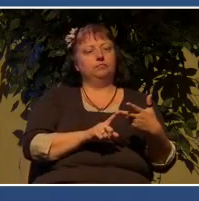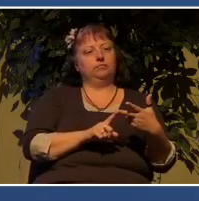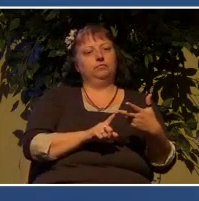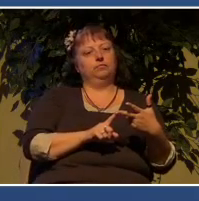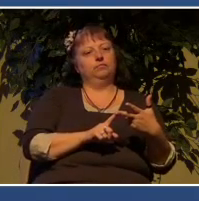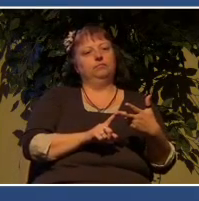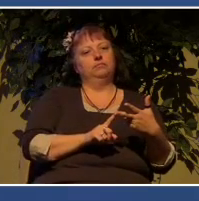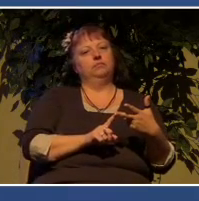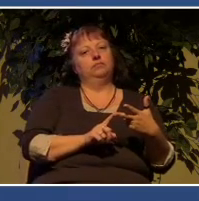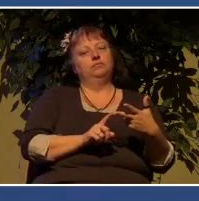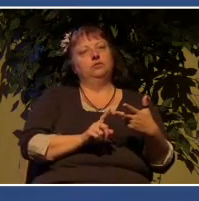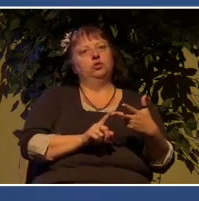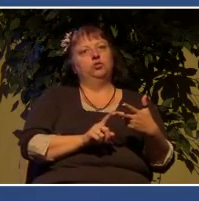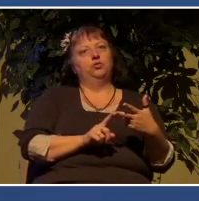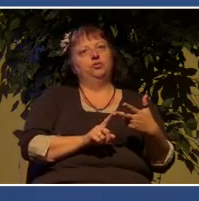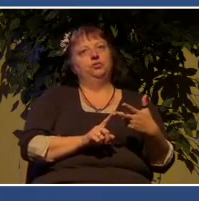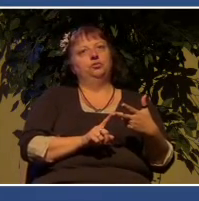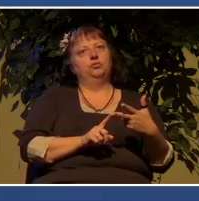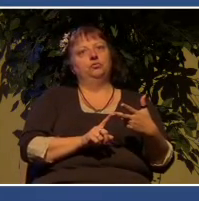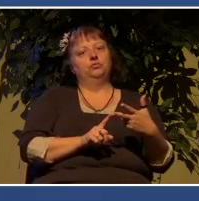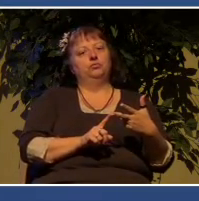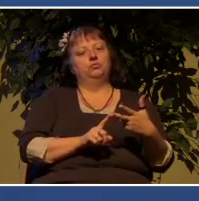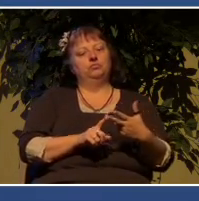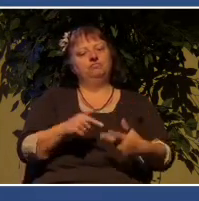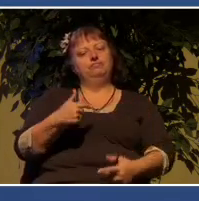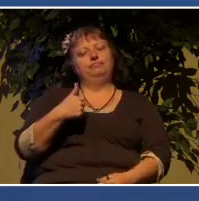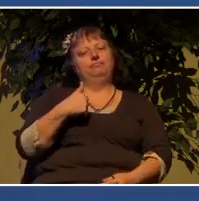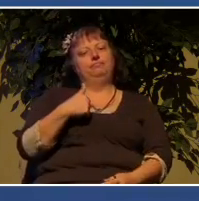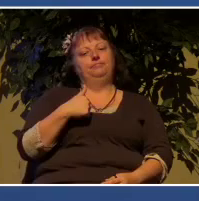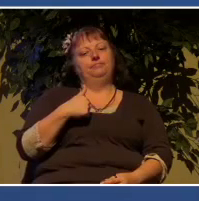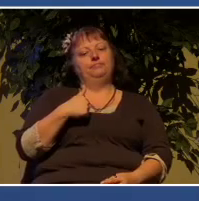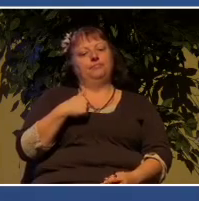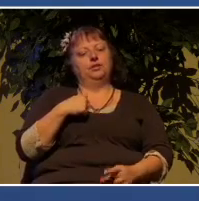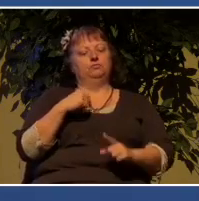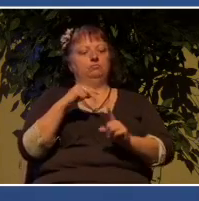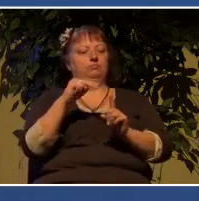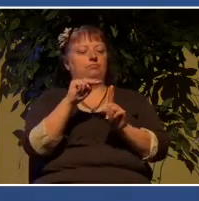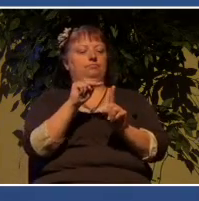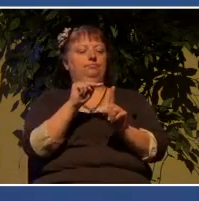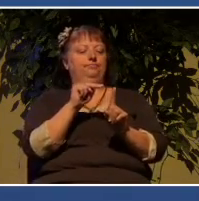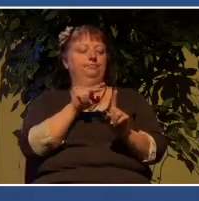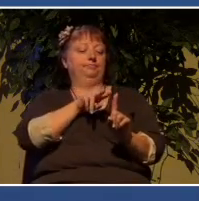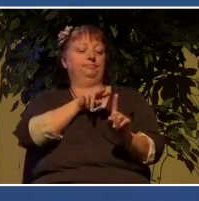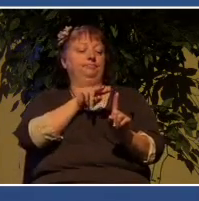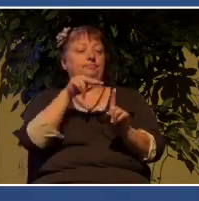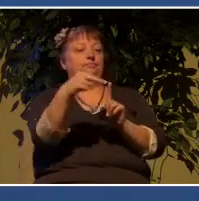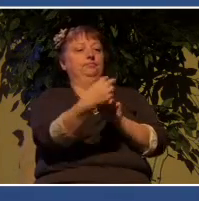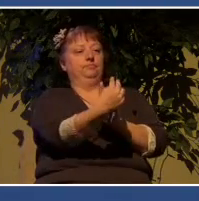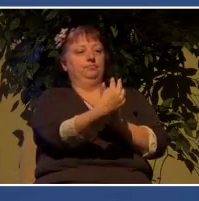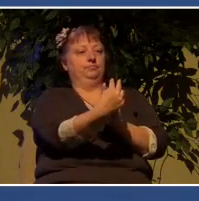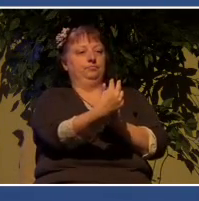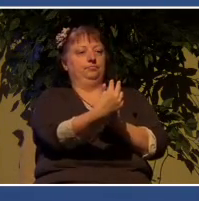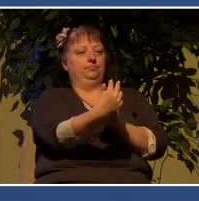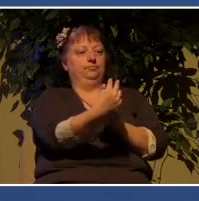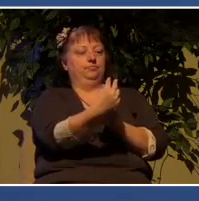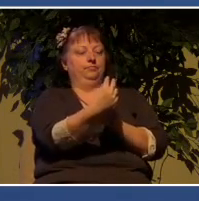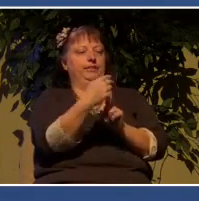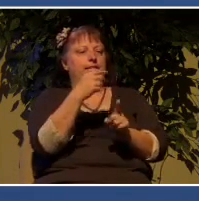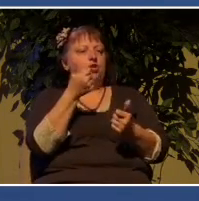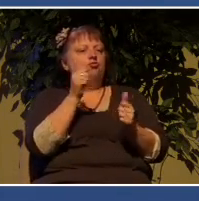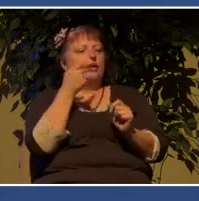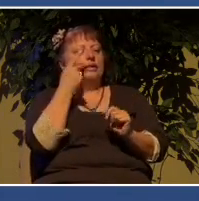that, first of all, I put myself in their shoes. Ever notice how easy it is to be judgmental about somebody's